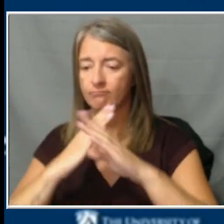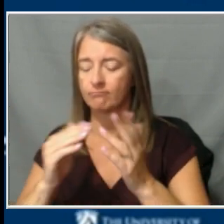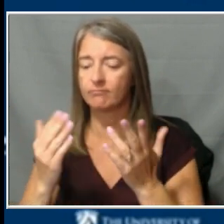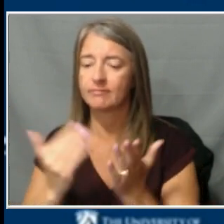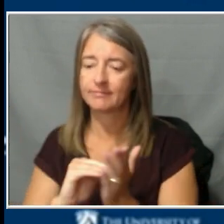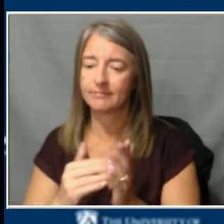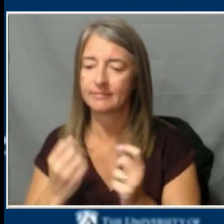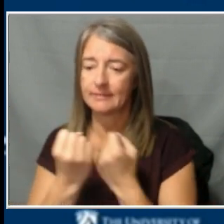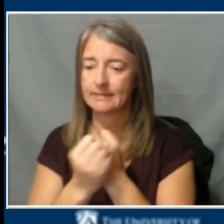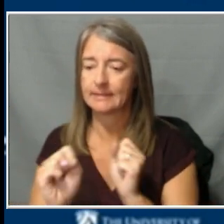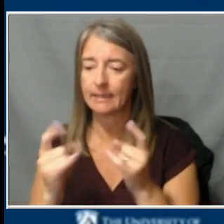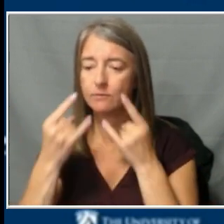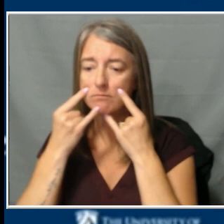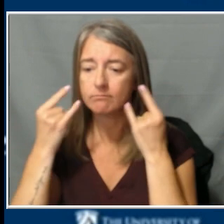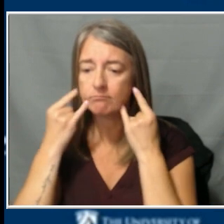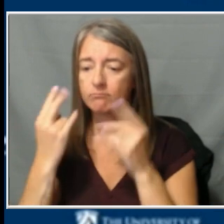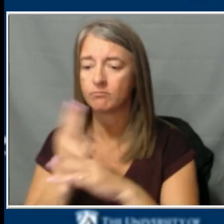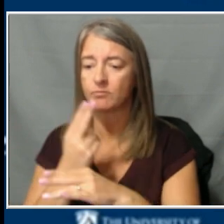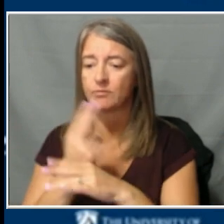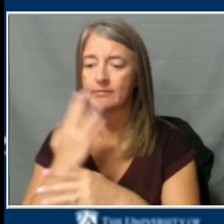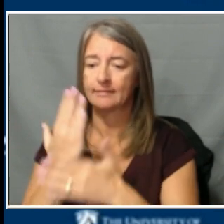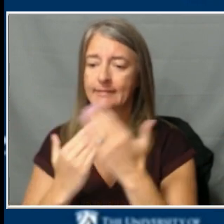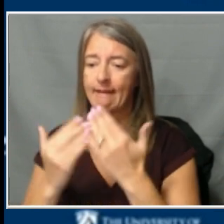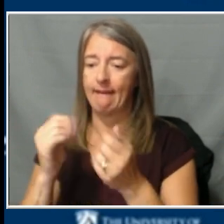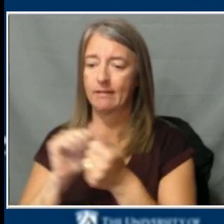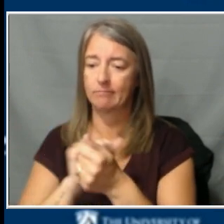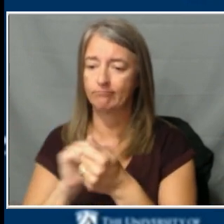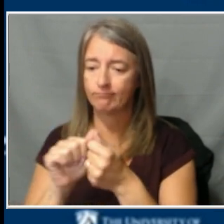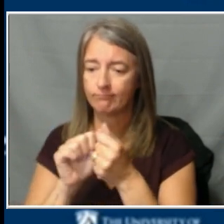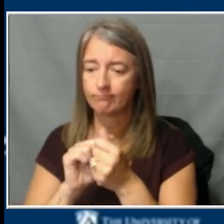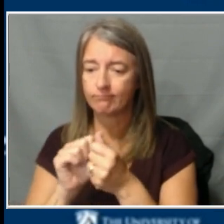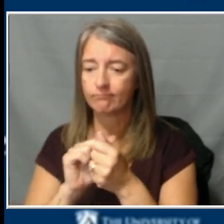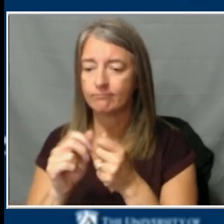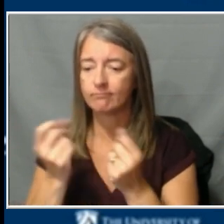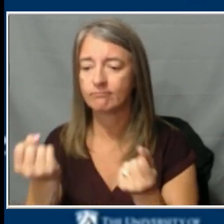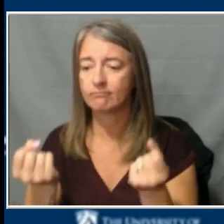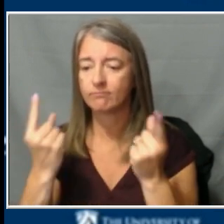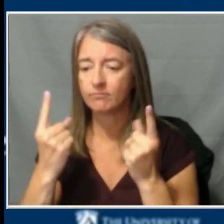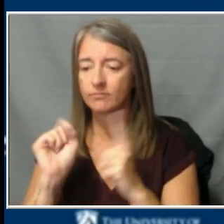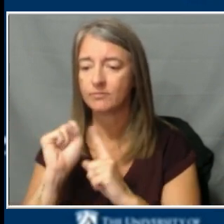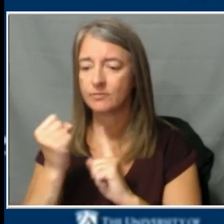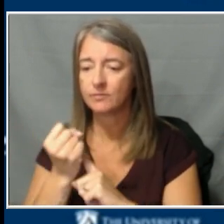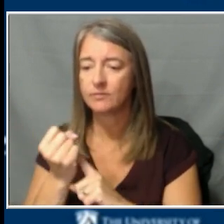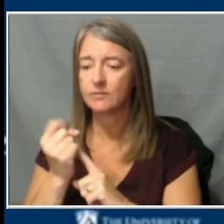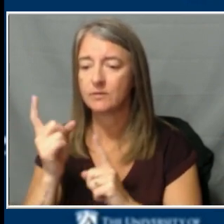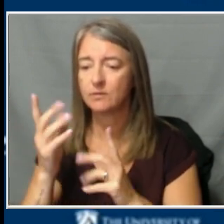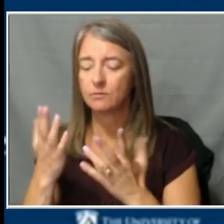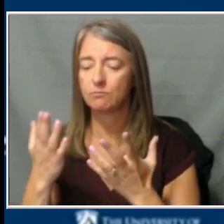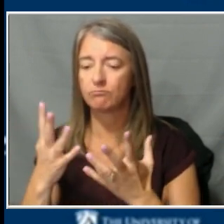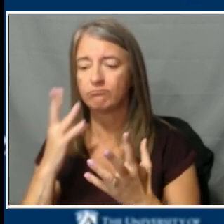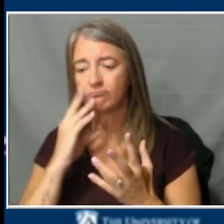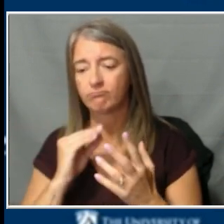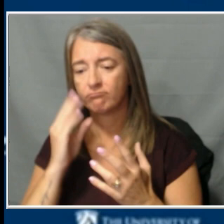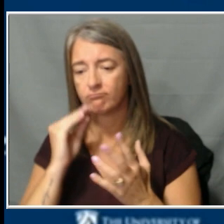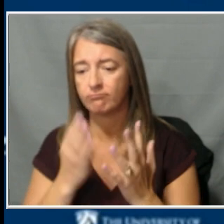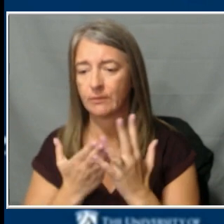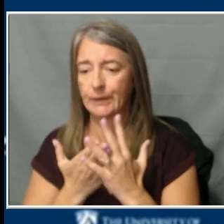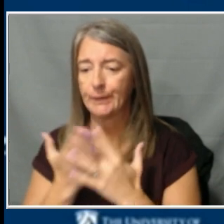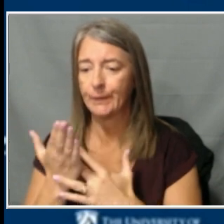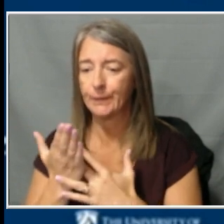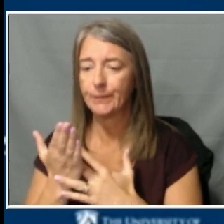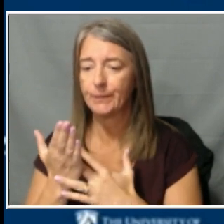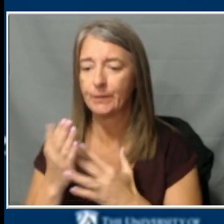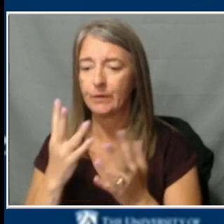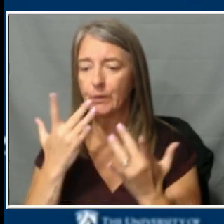is always safe to wear a mask. Remember to do hand hygiene, and just understand those situations that you go in as we start going into